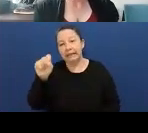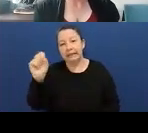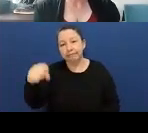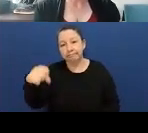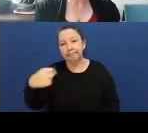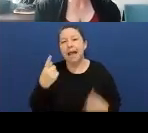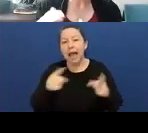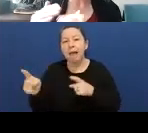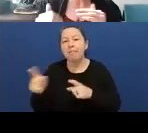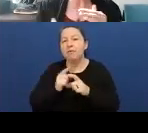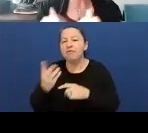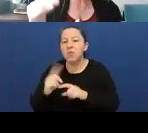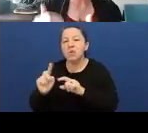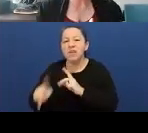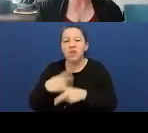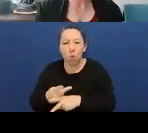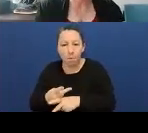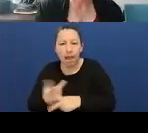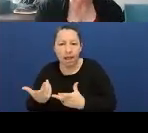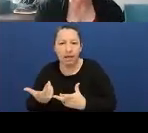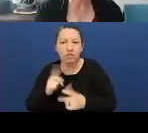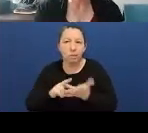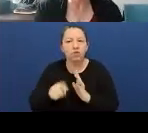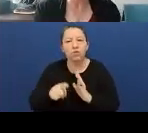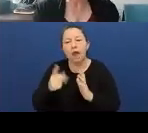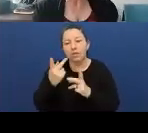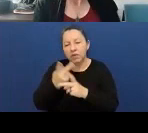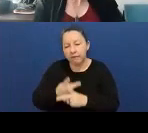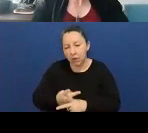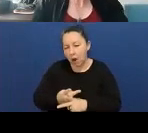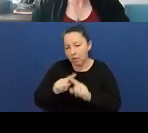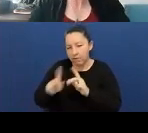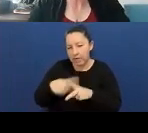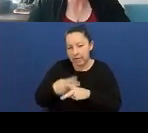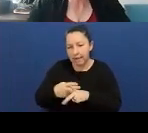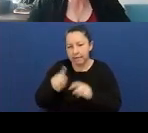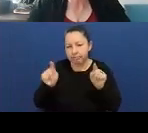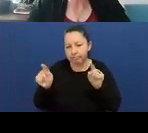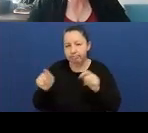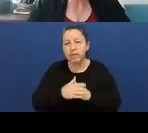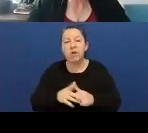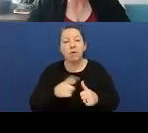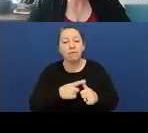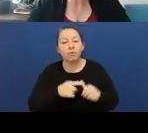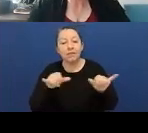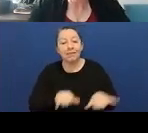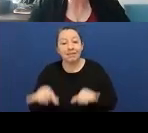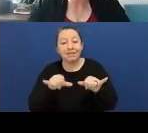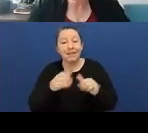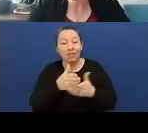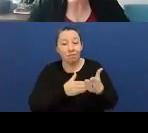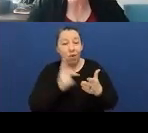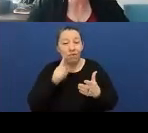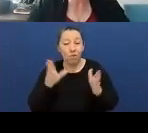different forms. Okay, so you have to sort out the different types of forms. First, a standard part of a person's